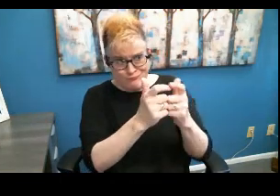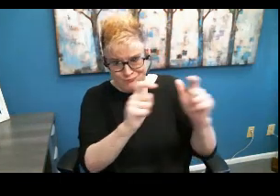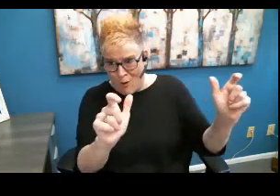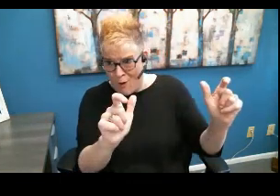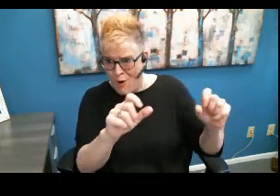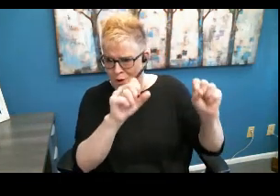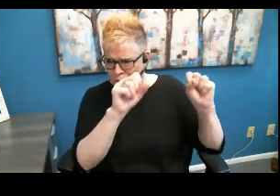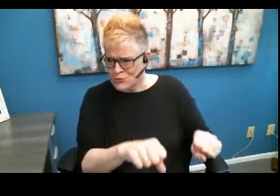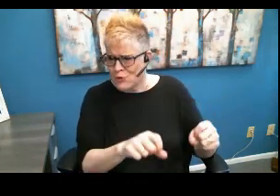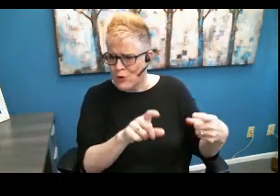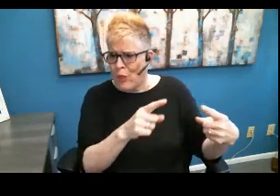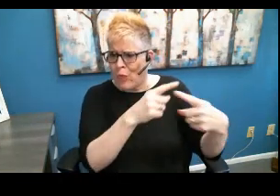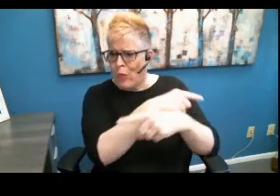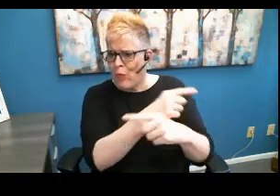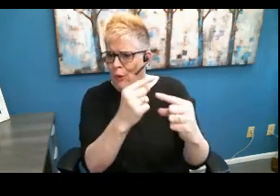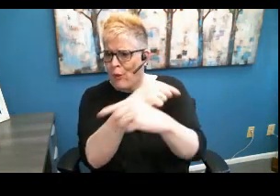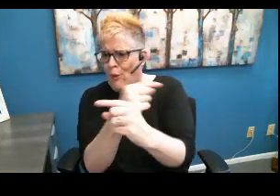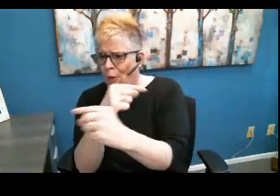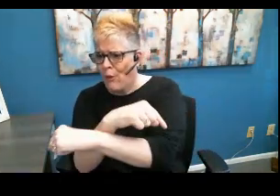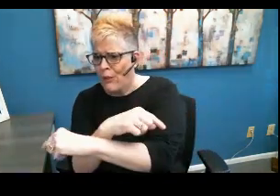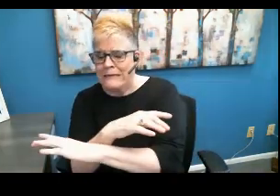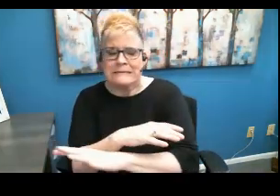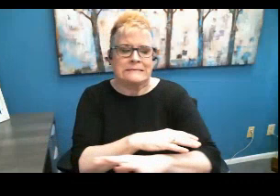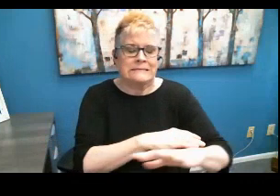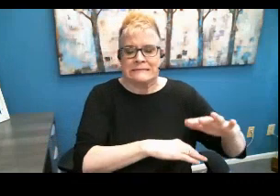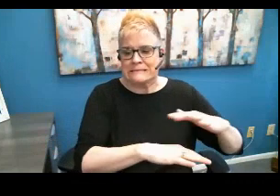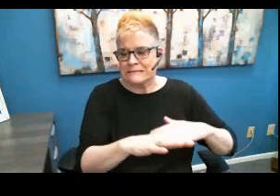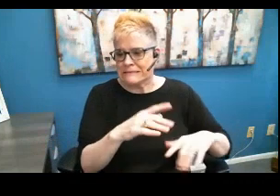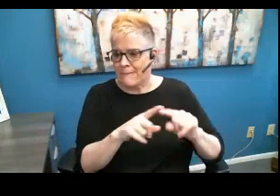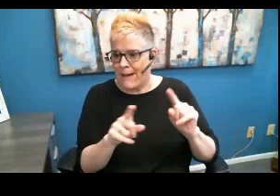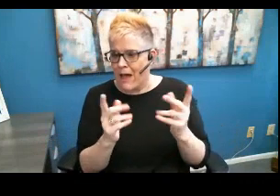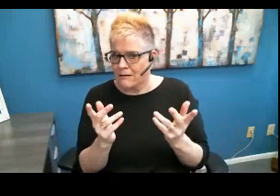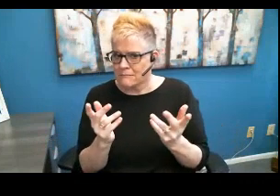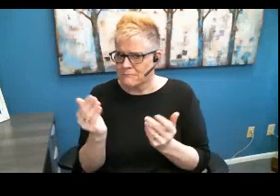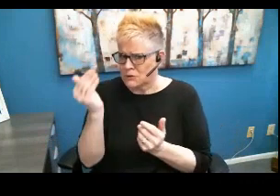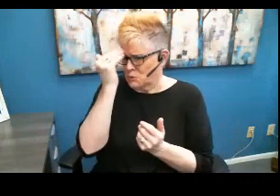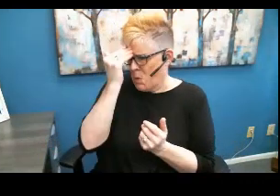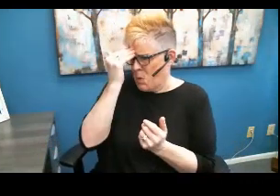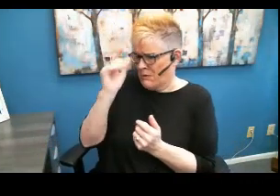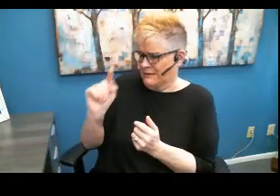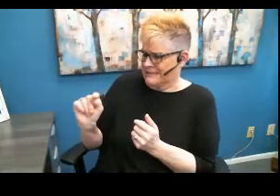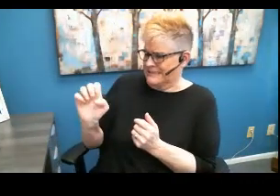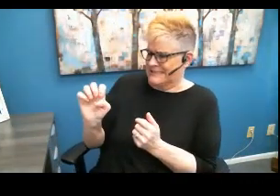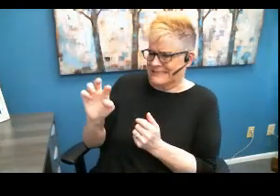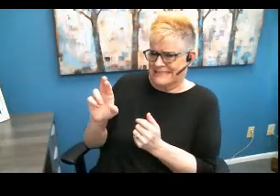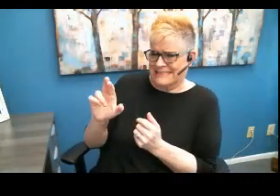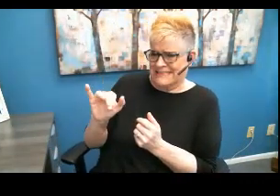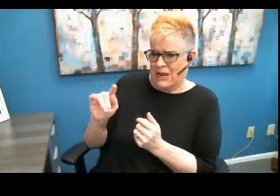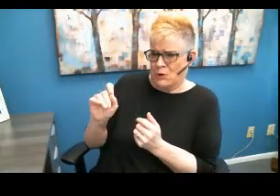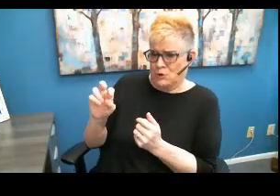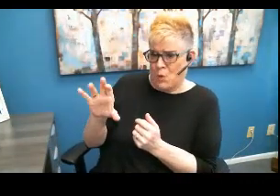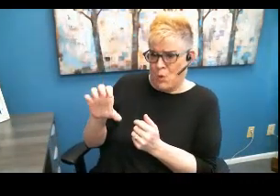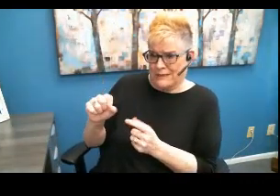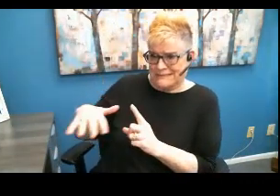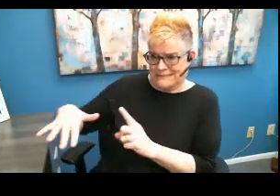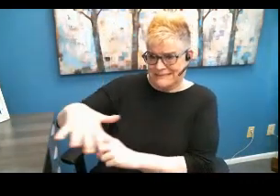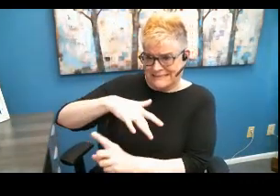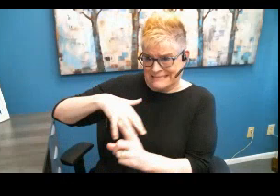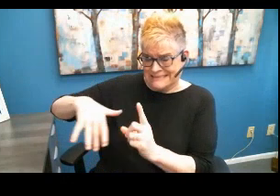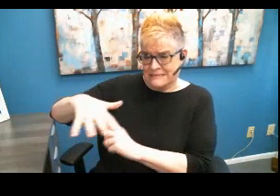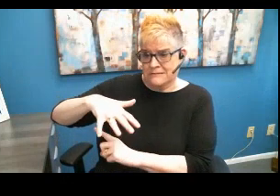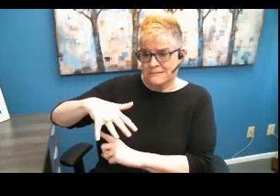cross territories, but it's well known the territory. So you'll be working with one